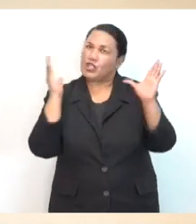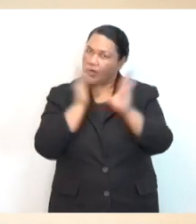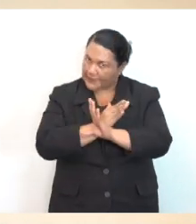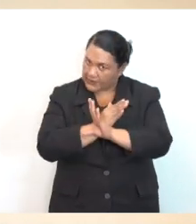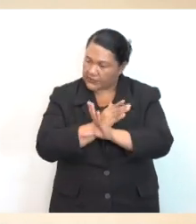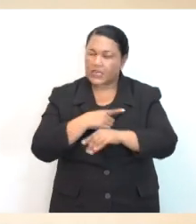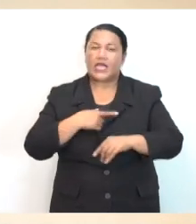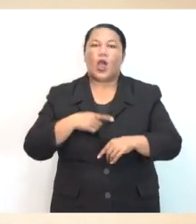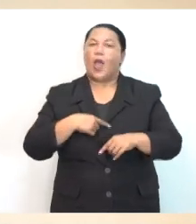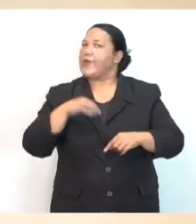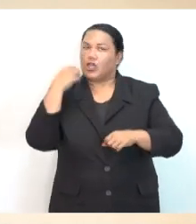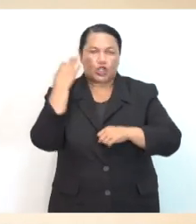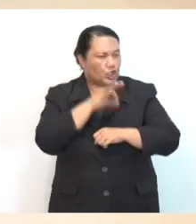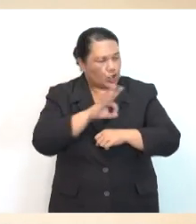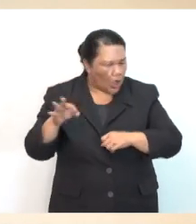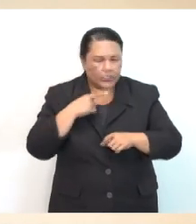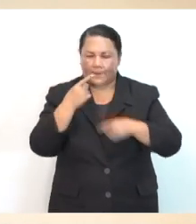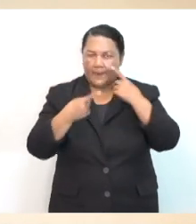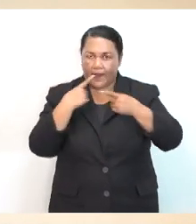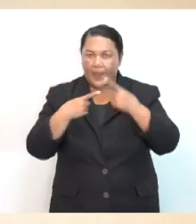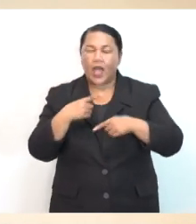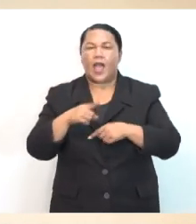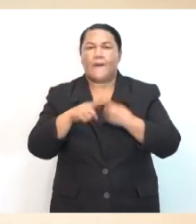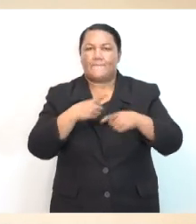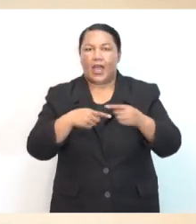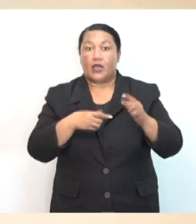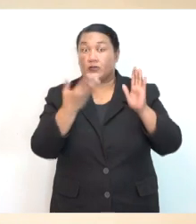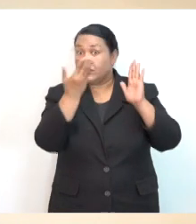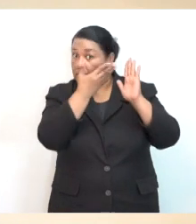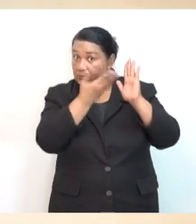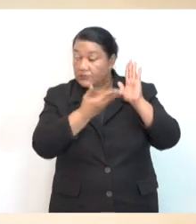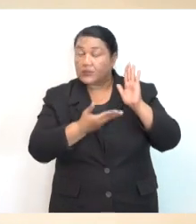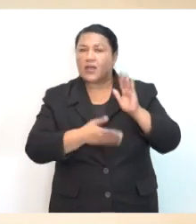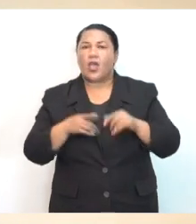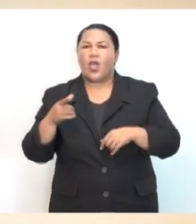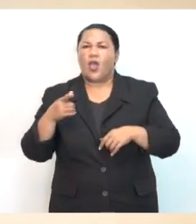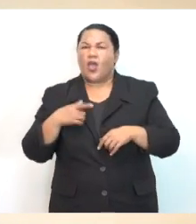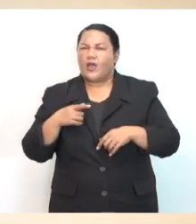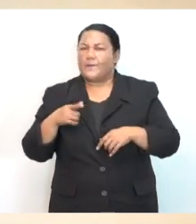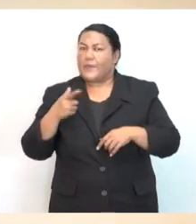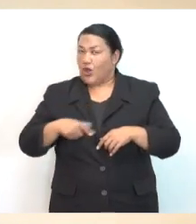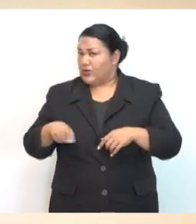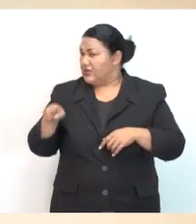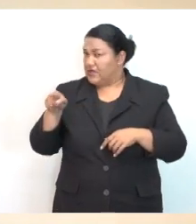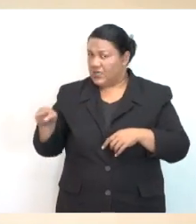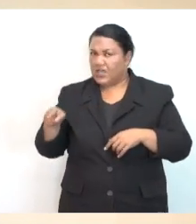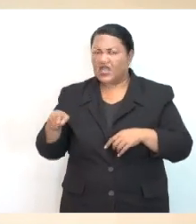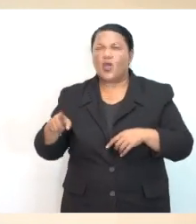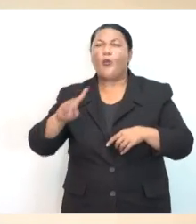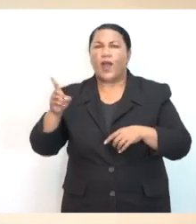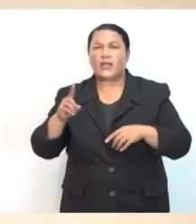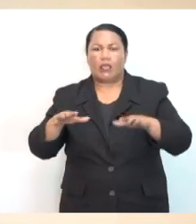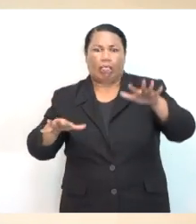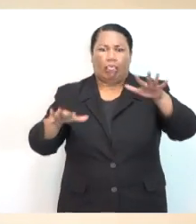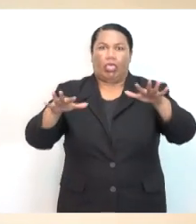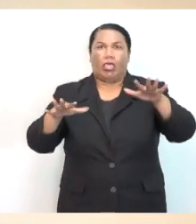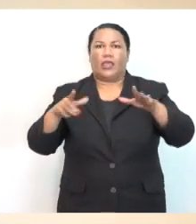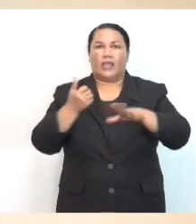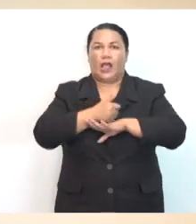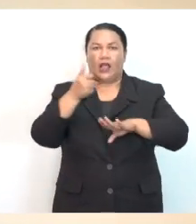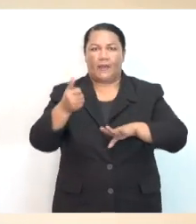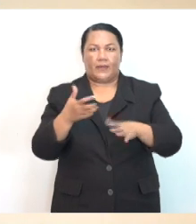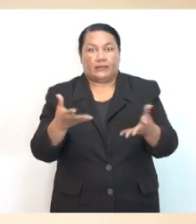role, given that he abandoned it in his failure to understand the laws he forced on the people of Fiji.